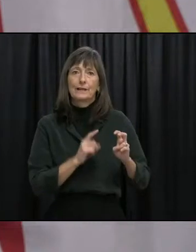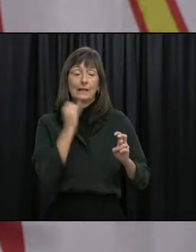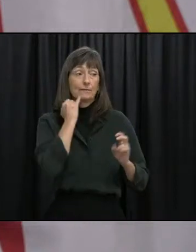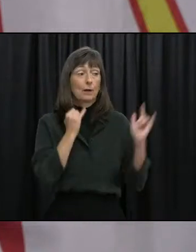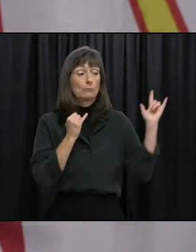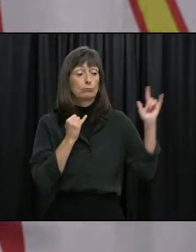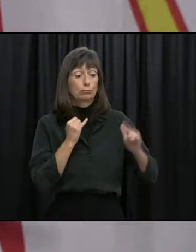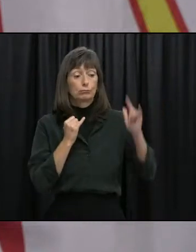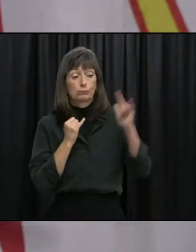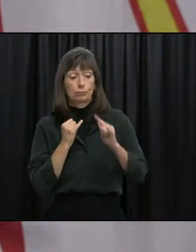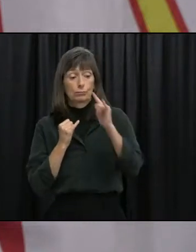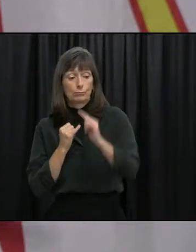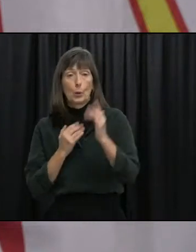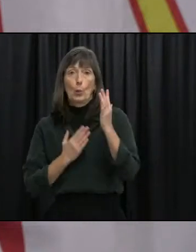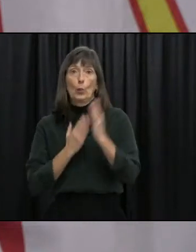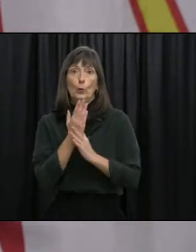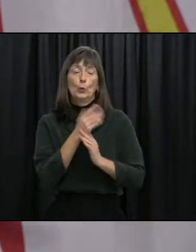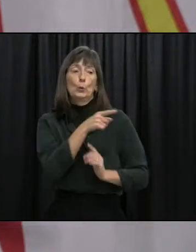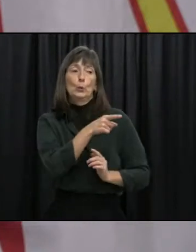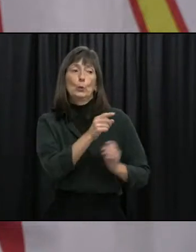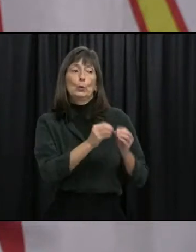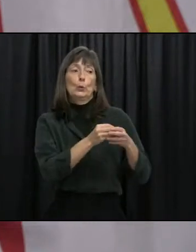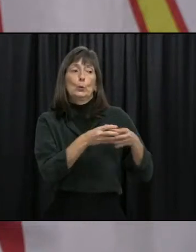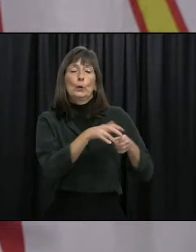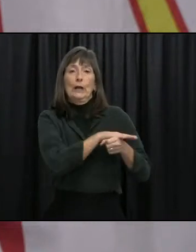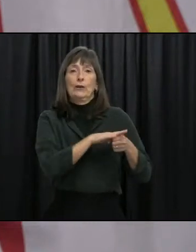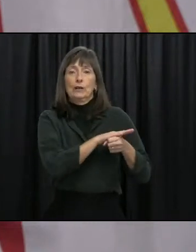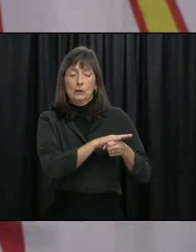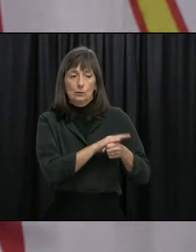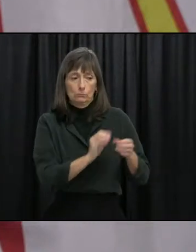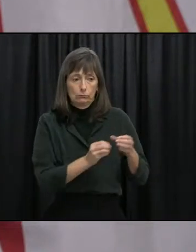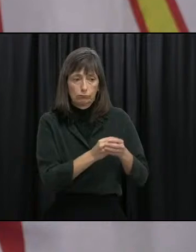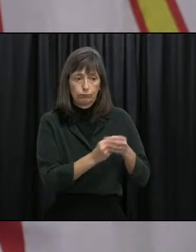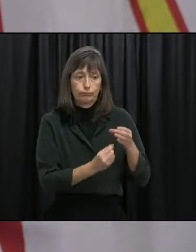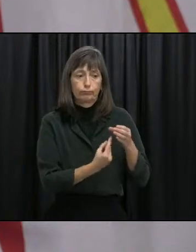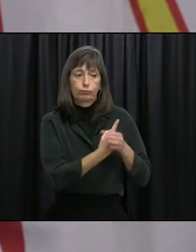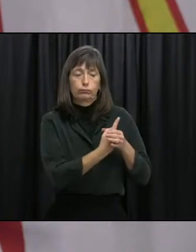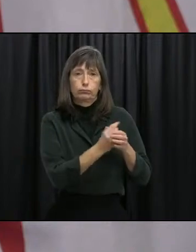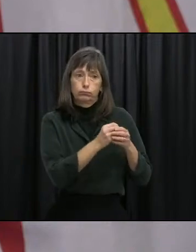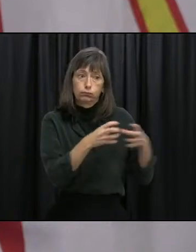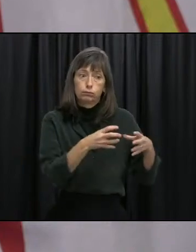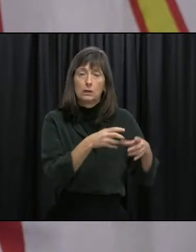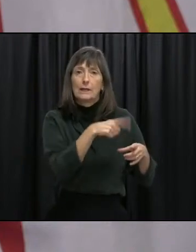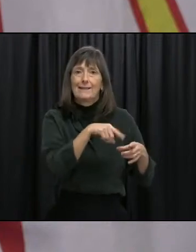So we do pay attention to that on a regular basis.